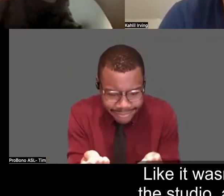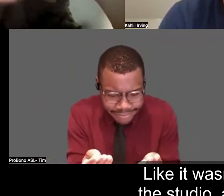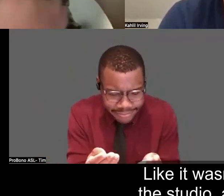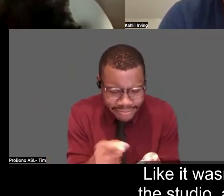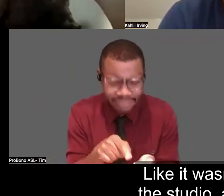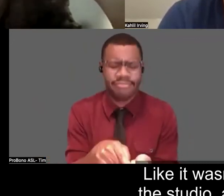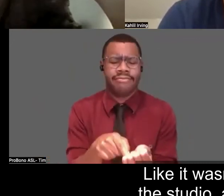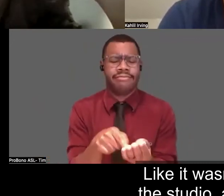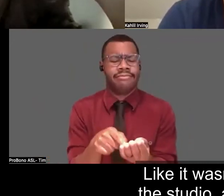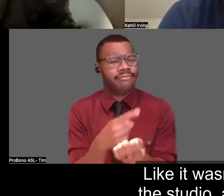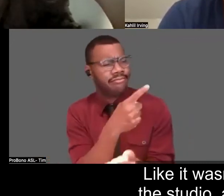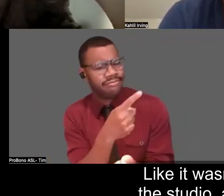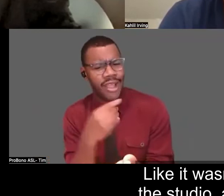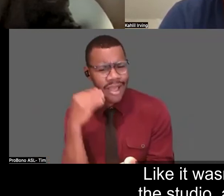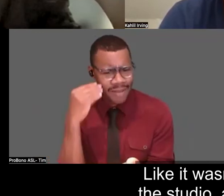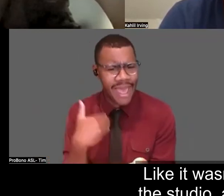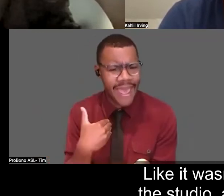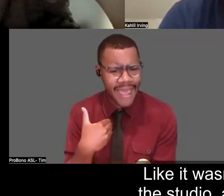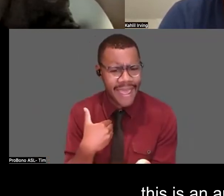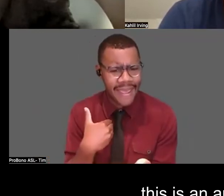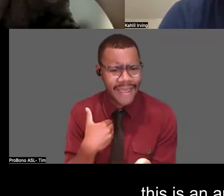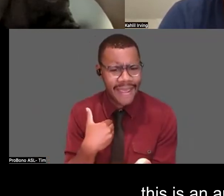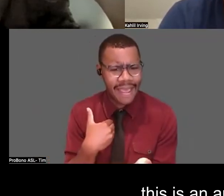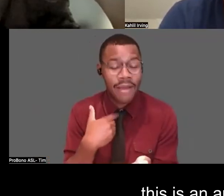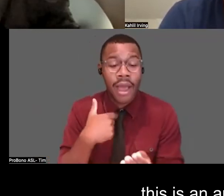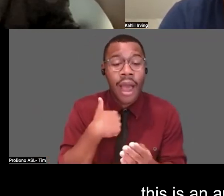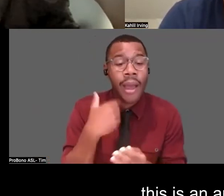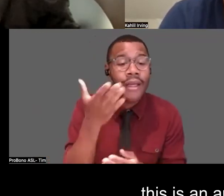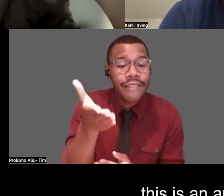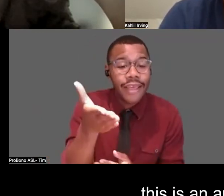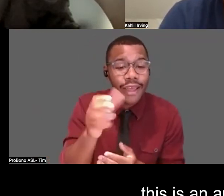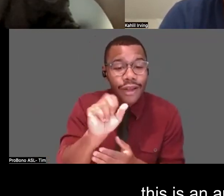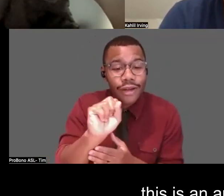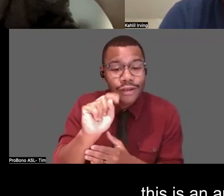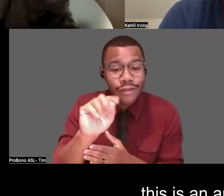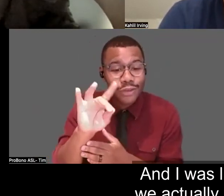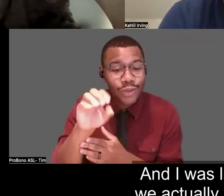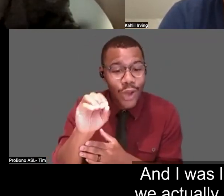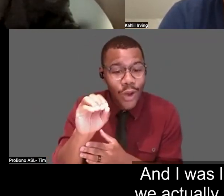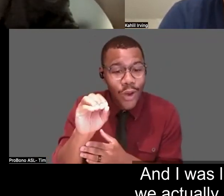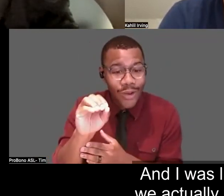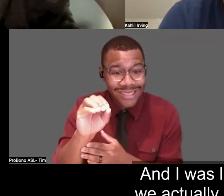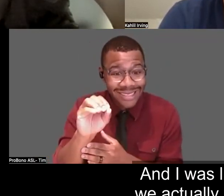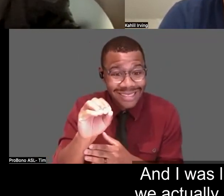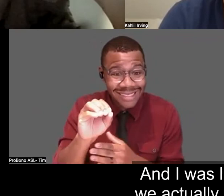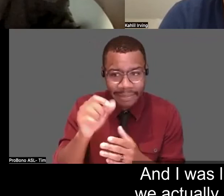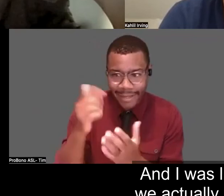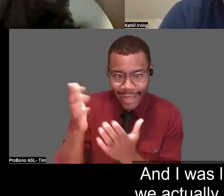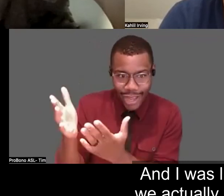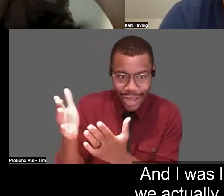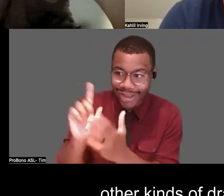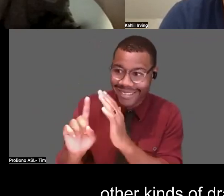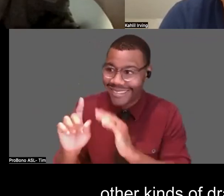Like it wasn't until I was in the studio and he was like, this is an artist, and I was like, well, we actually